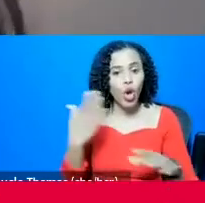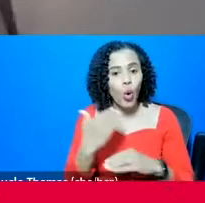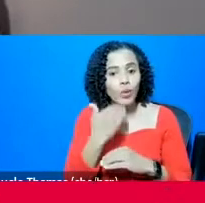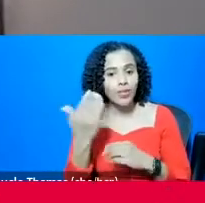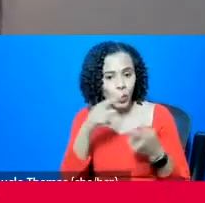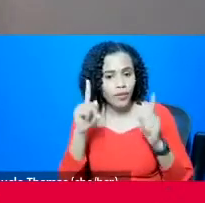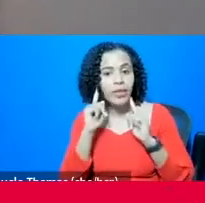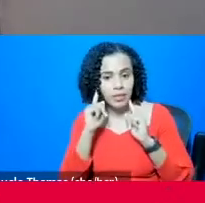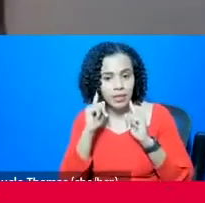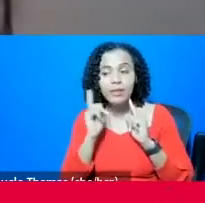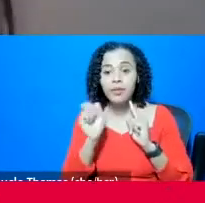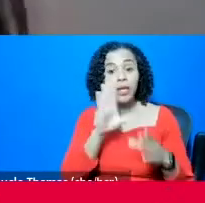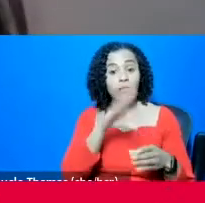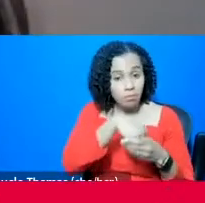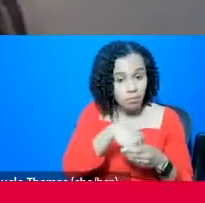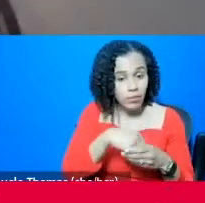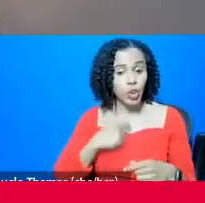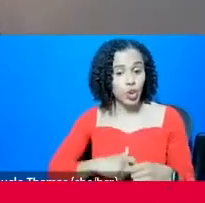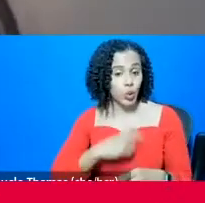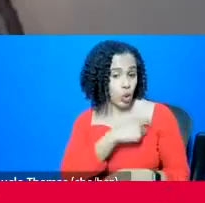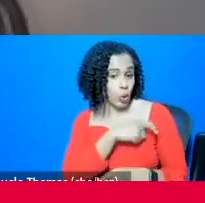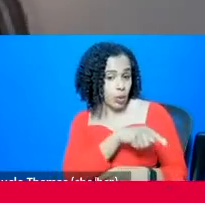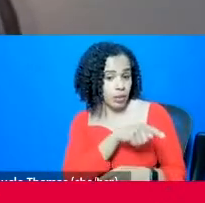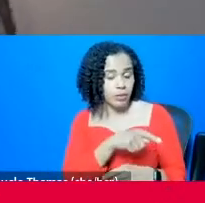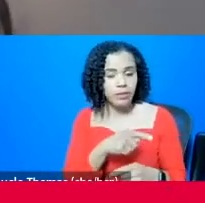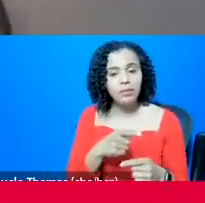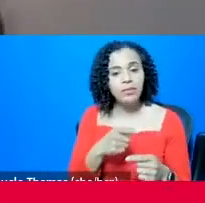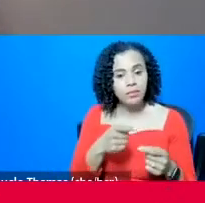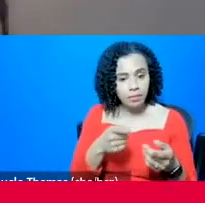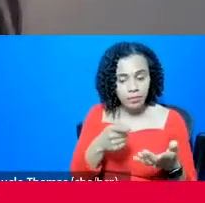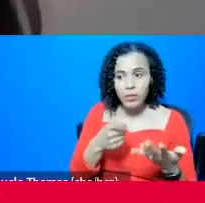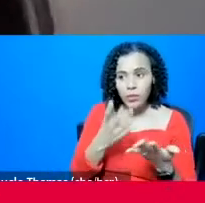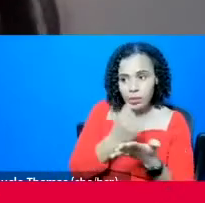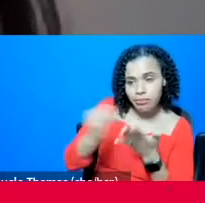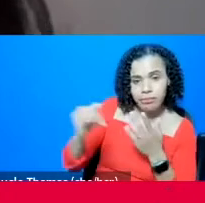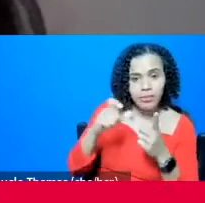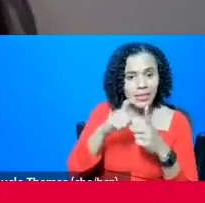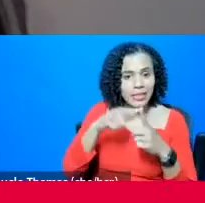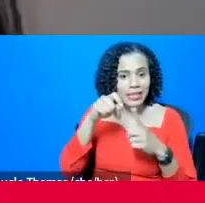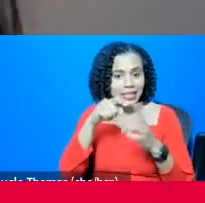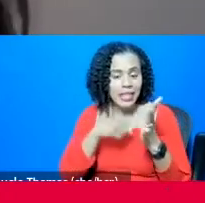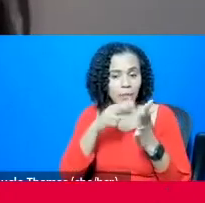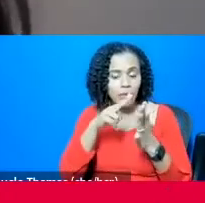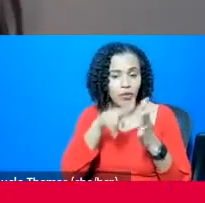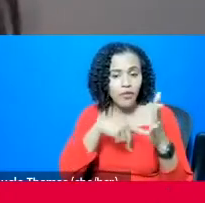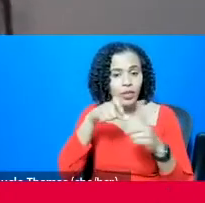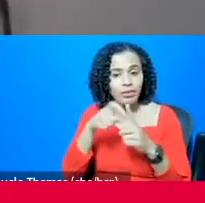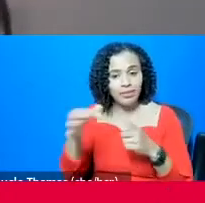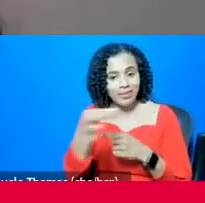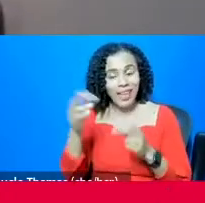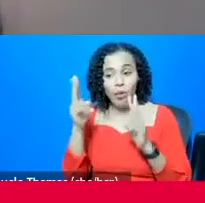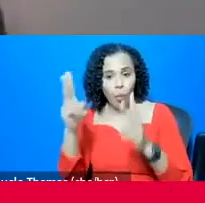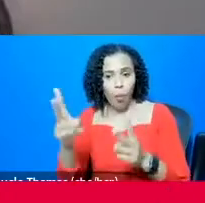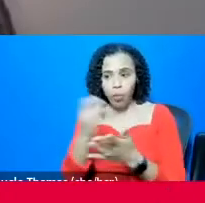did work with the students' union over the occupation of the Deptford Town Hall with Goldsmiths anti-racism, the students' union was a